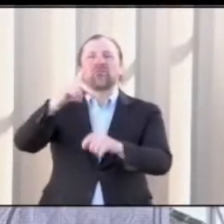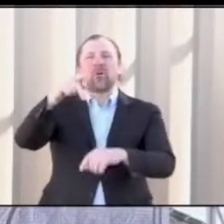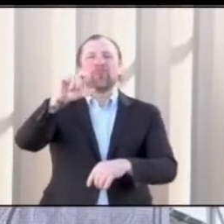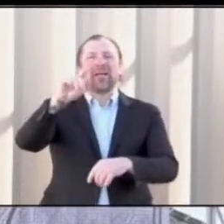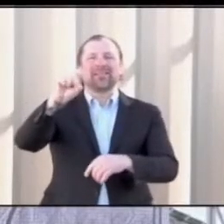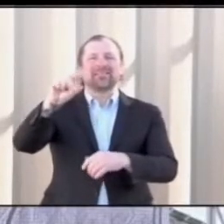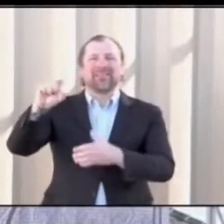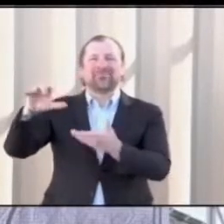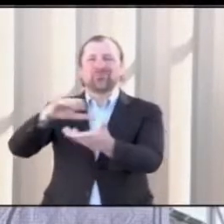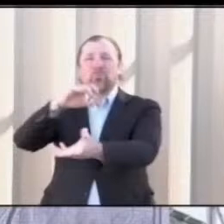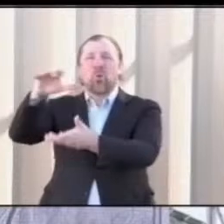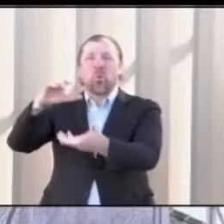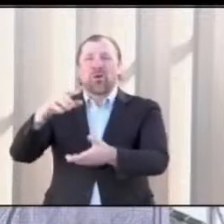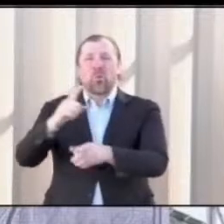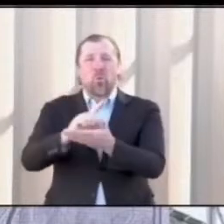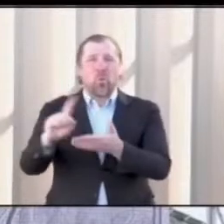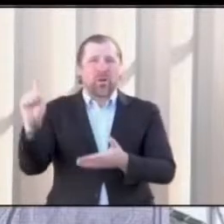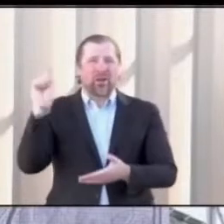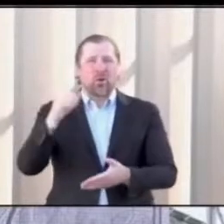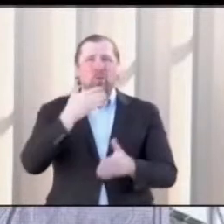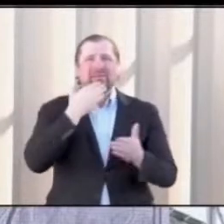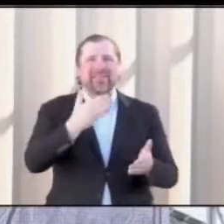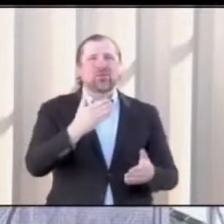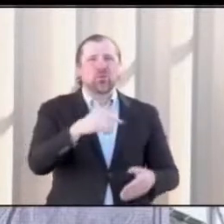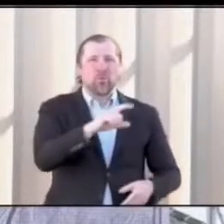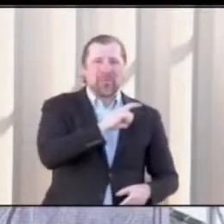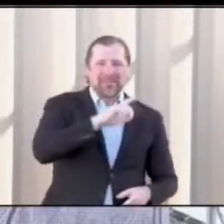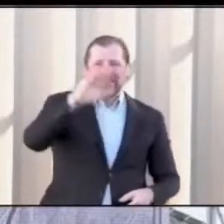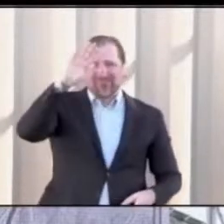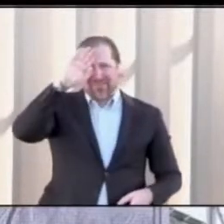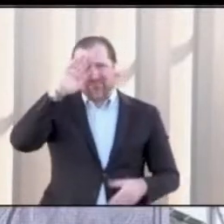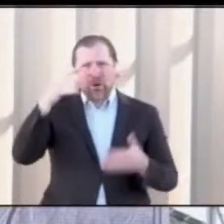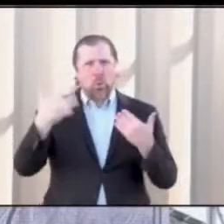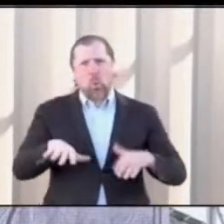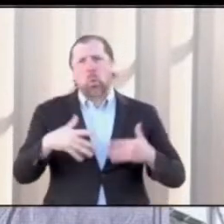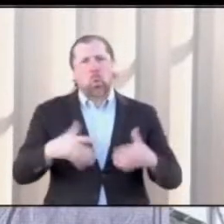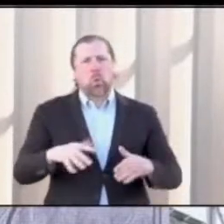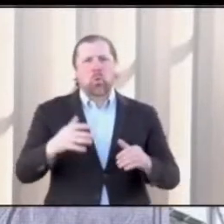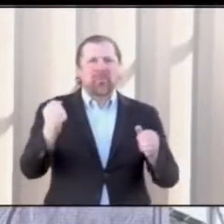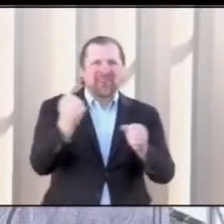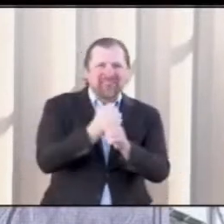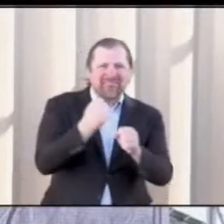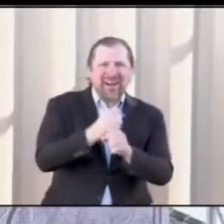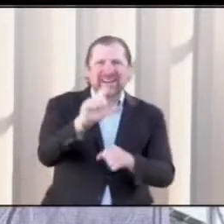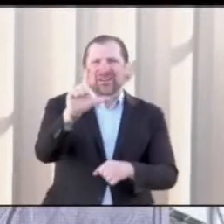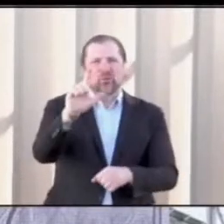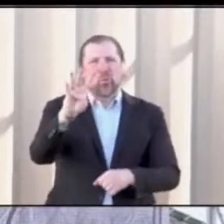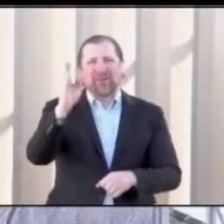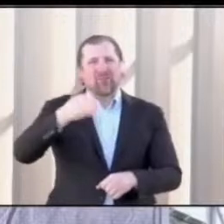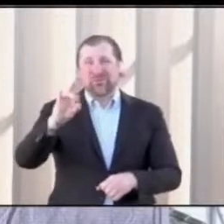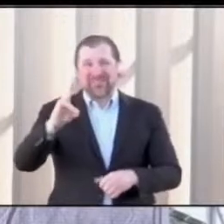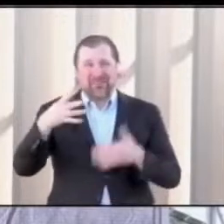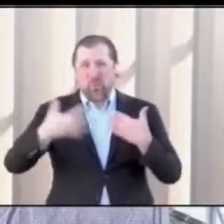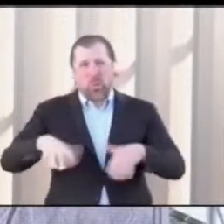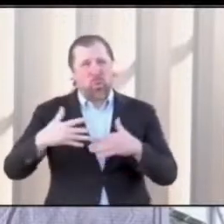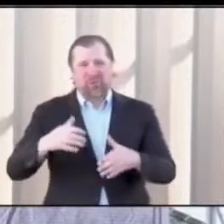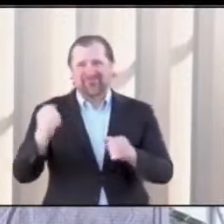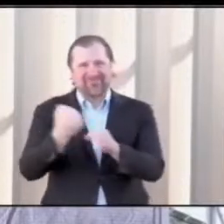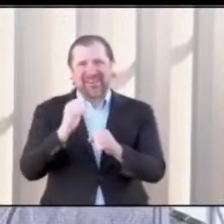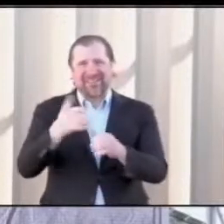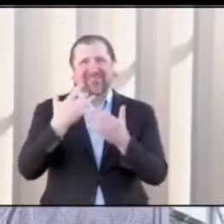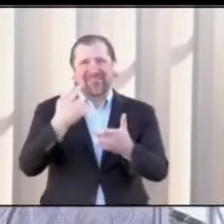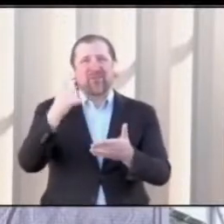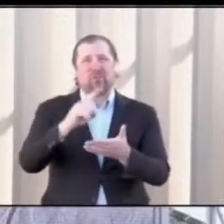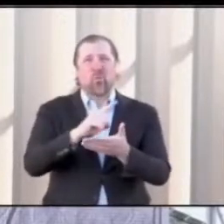Fire. And I want to thank our first responders who have been fighting in 24-hour shifts this fire for a